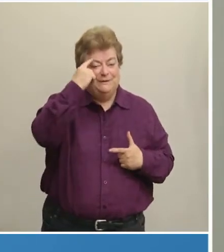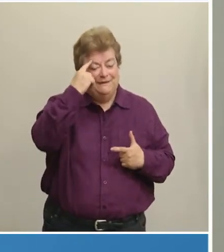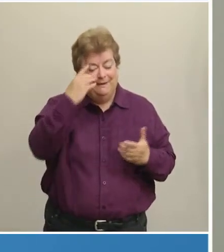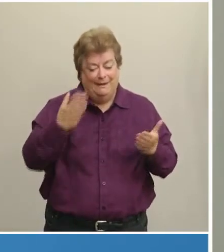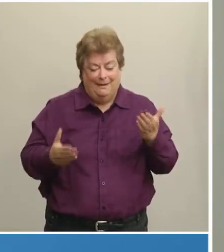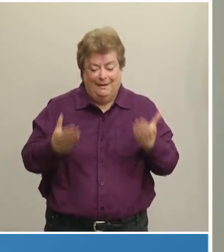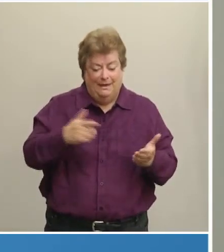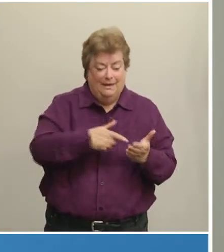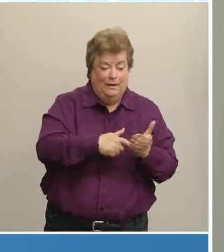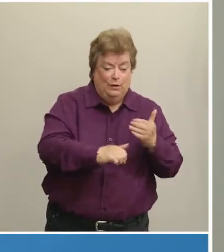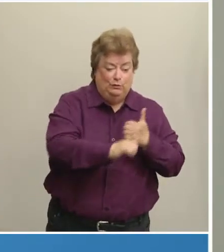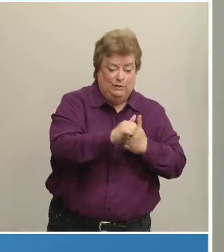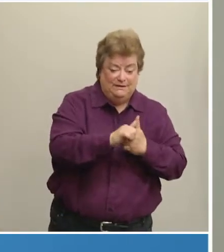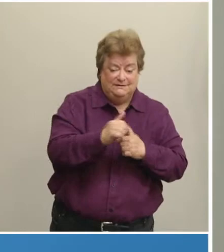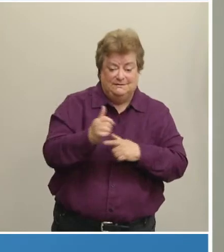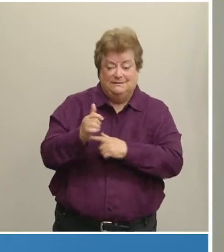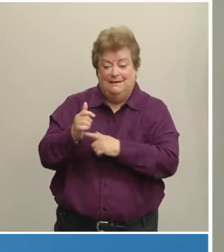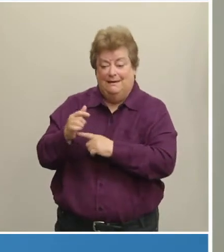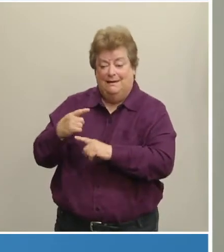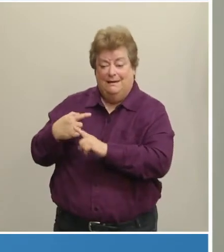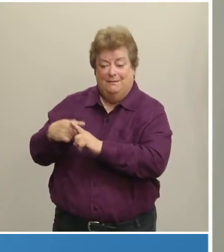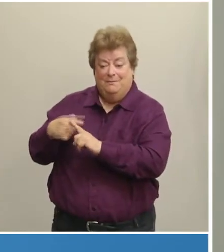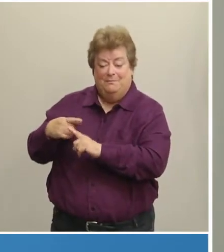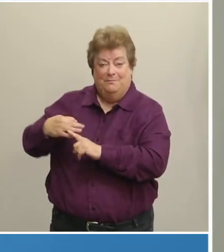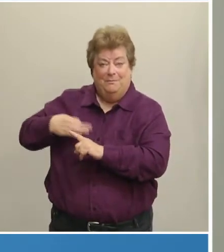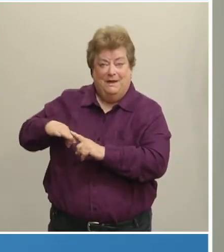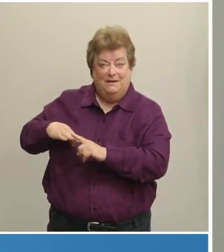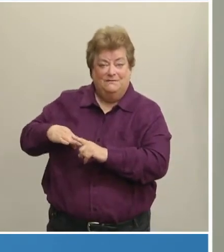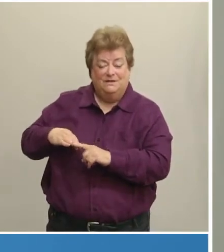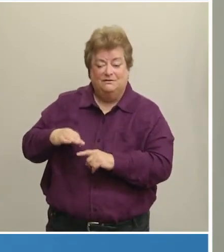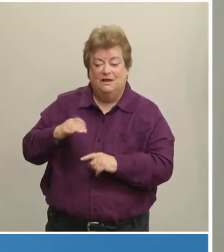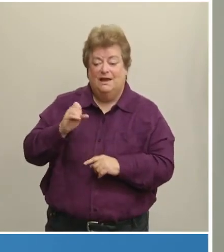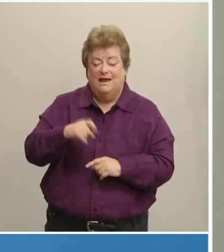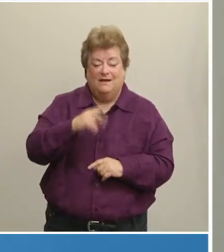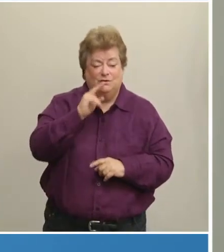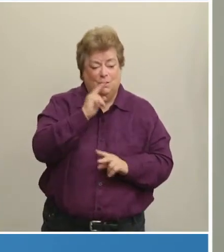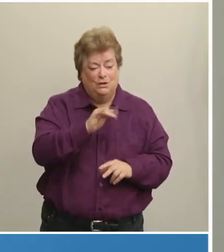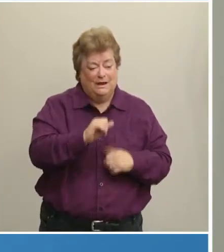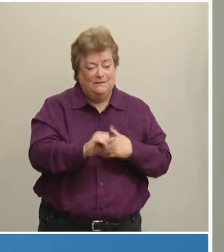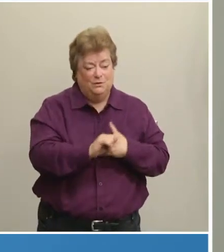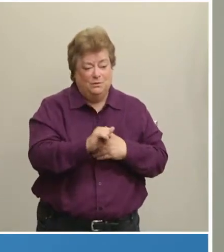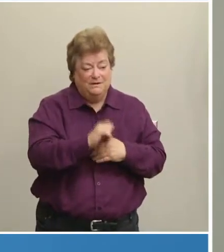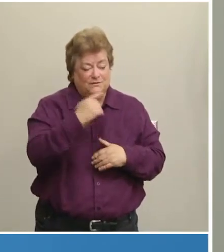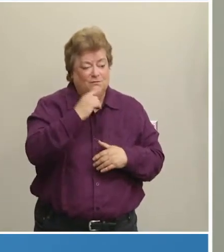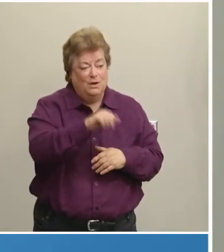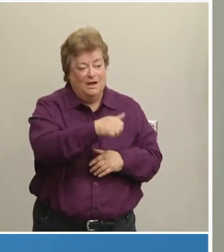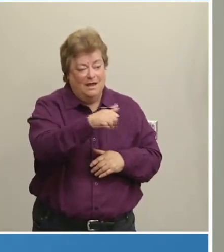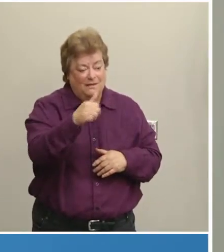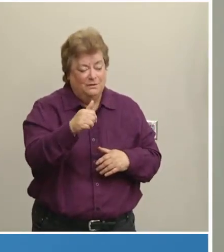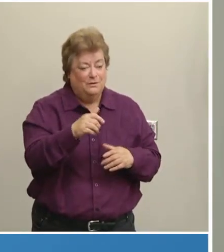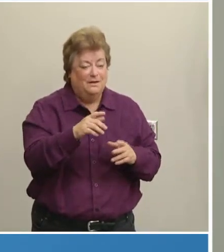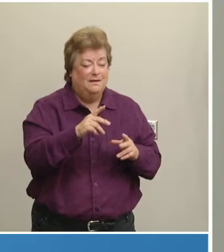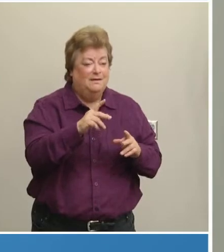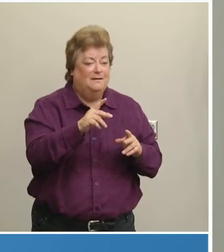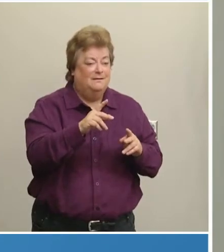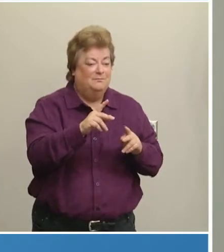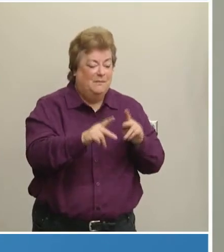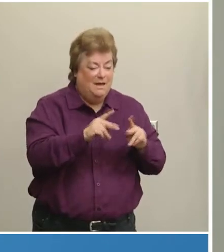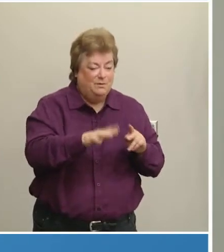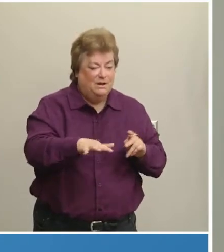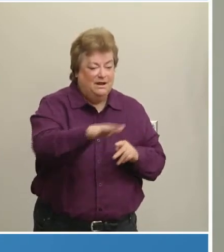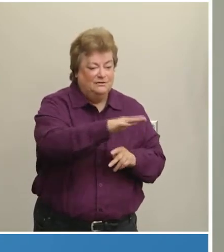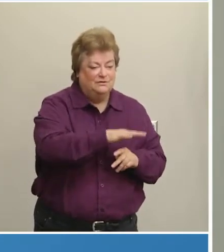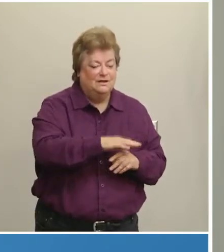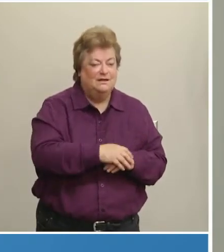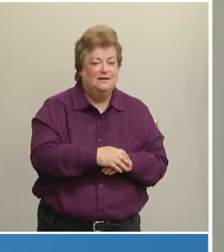risk of COVID in pregnancy? The risks seem to be similar to what it is in other populations, although there are a couple of things that I think are more